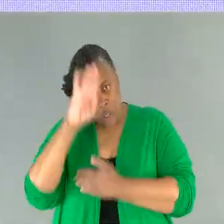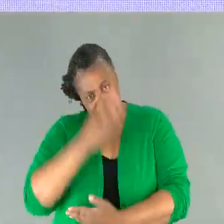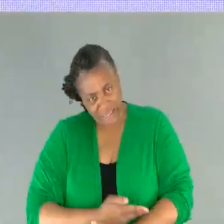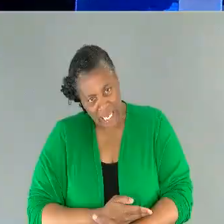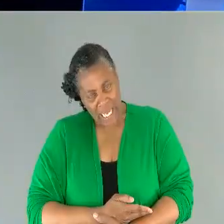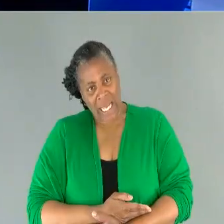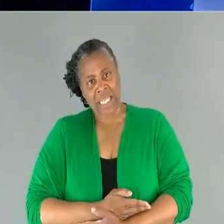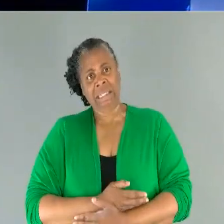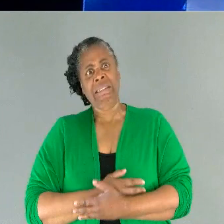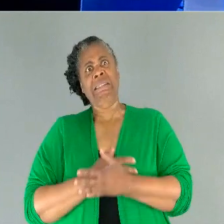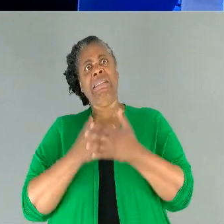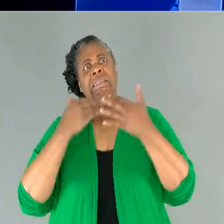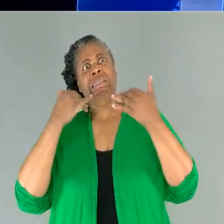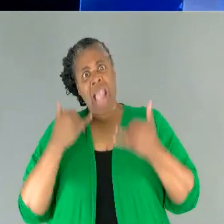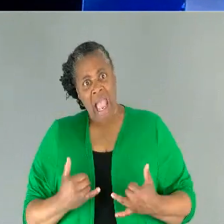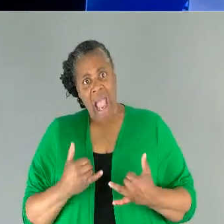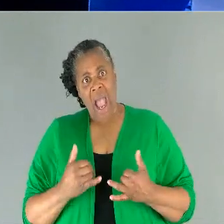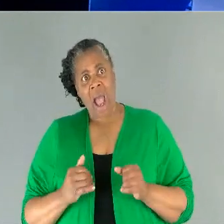was that even